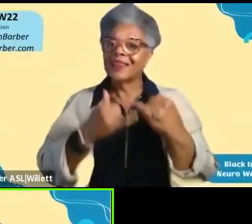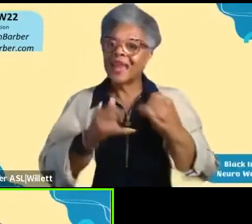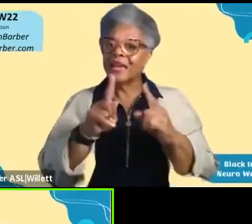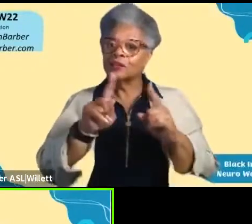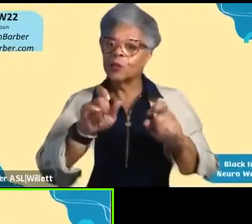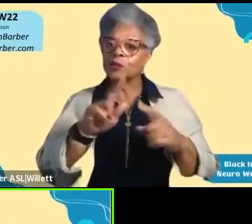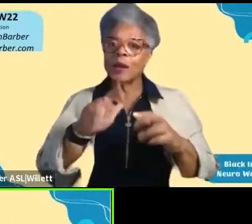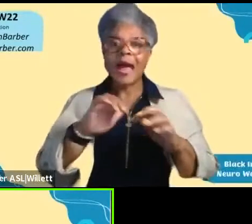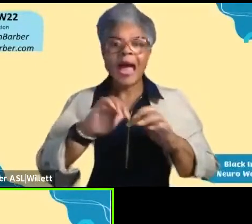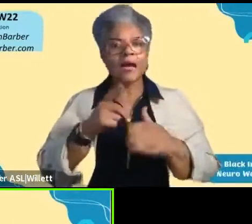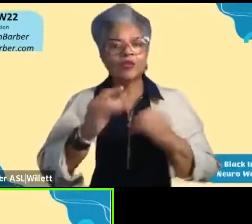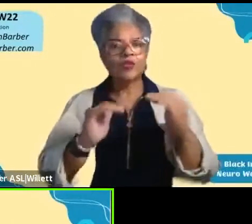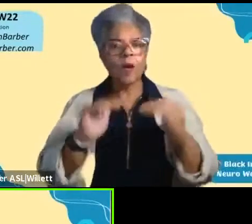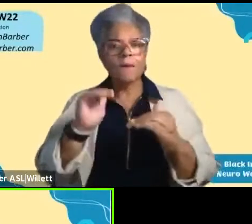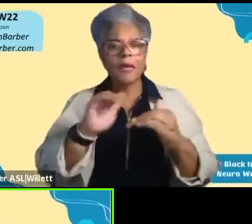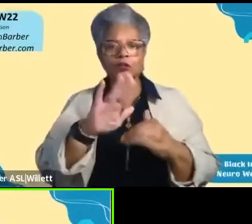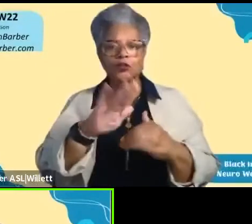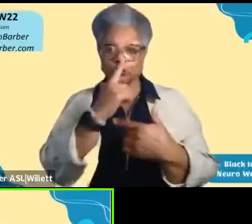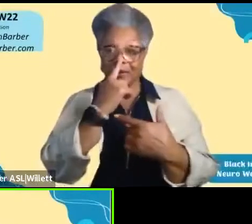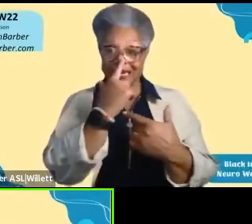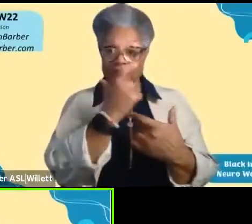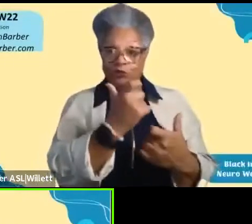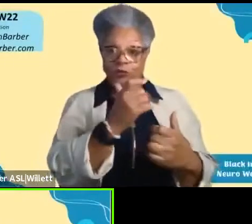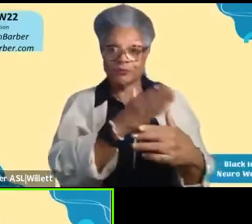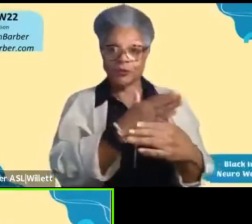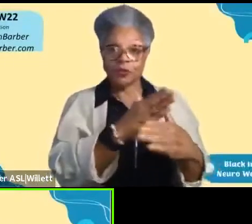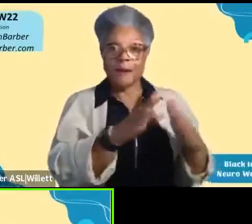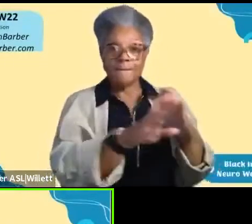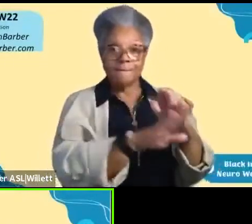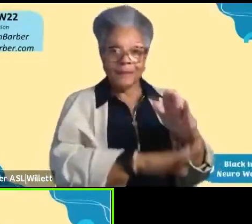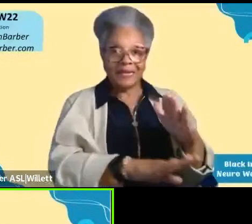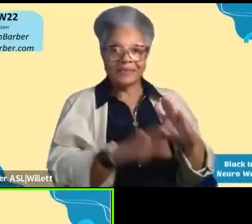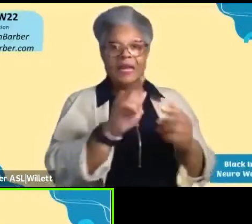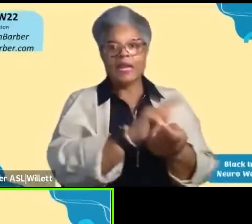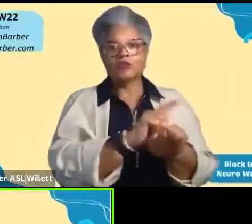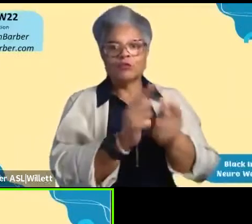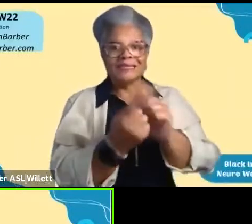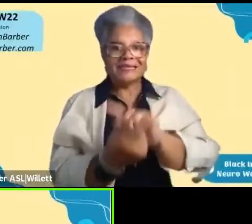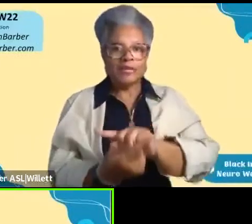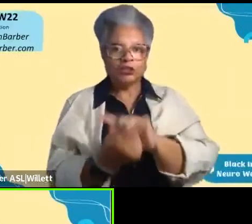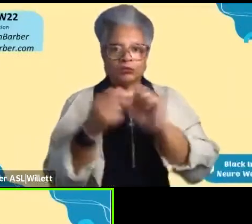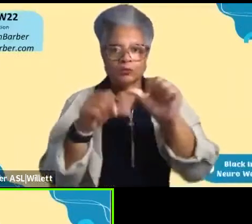be, how do you balance your interest between basic and translational science?